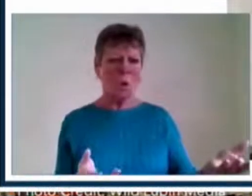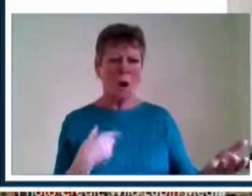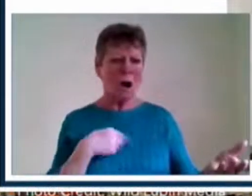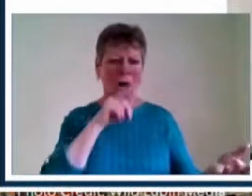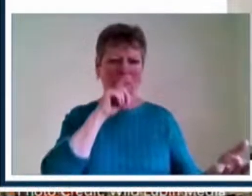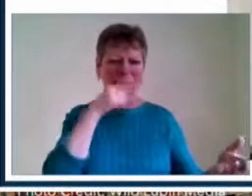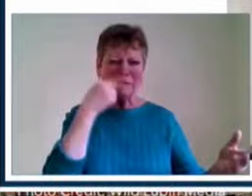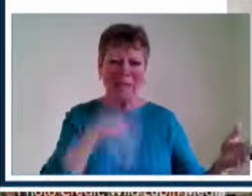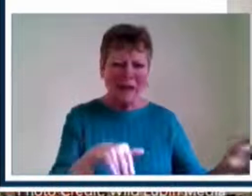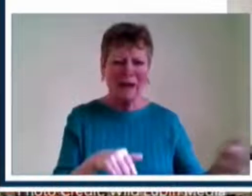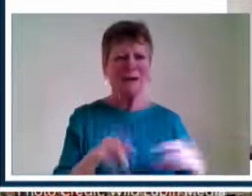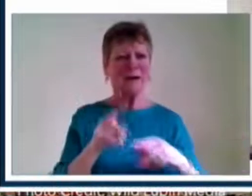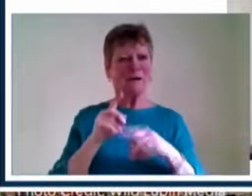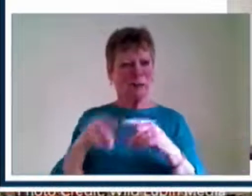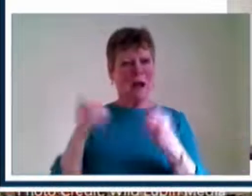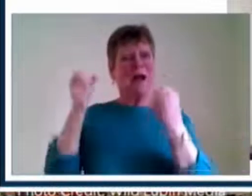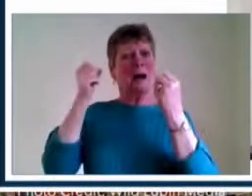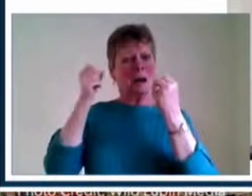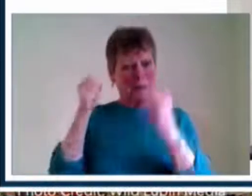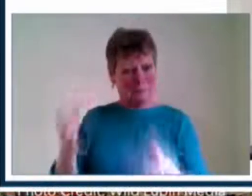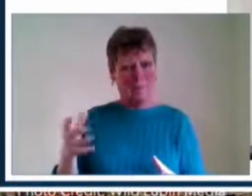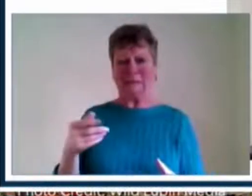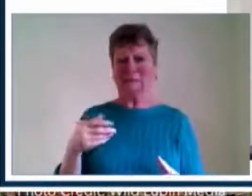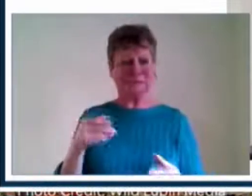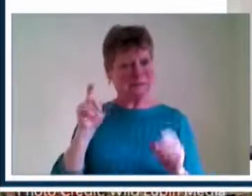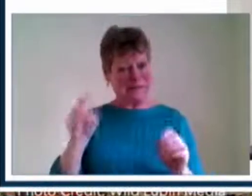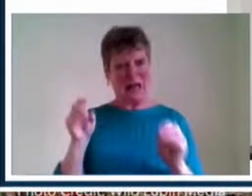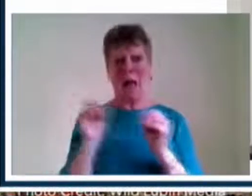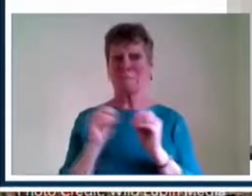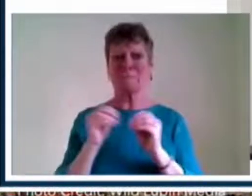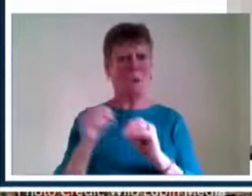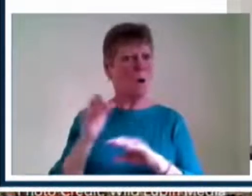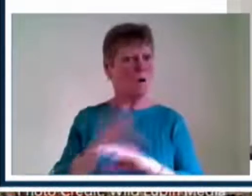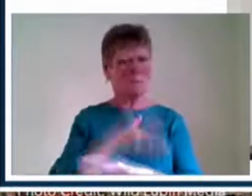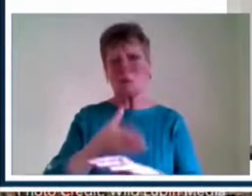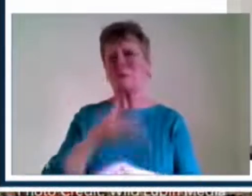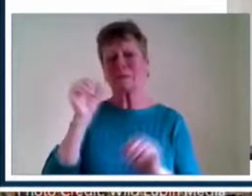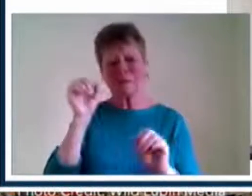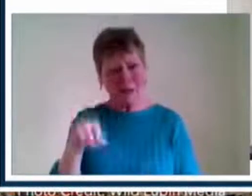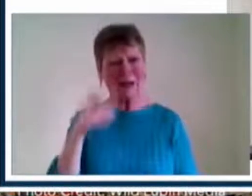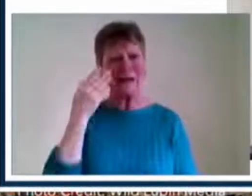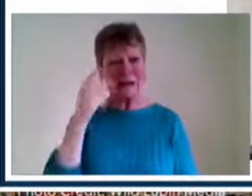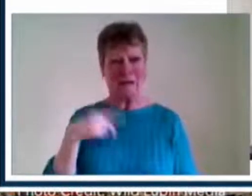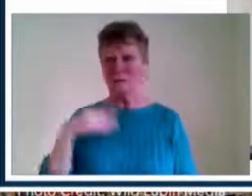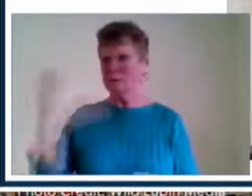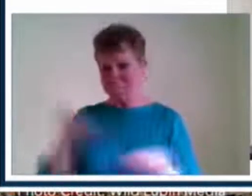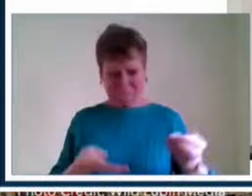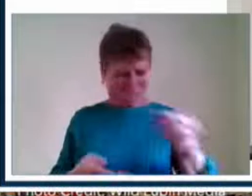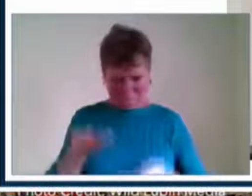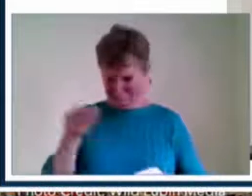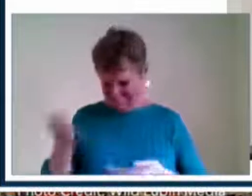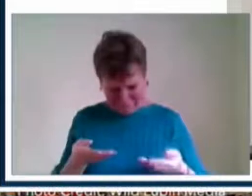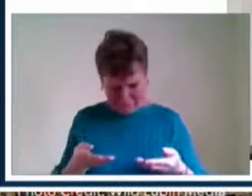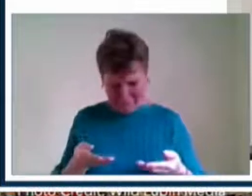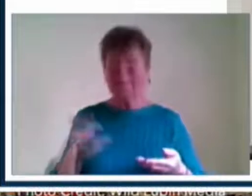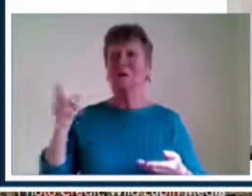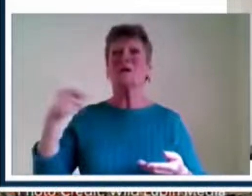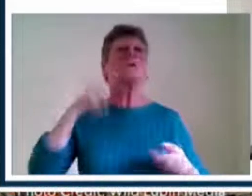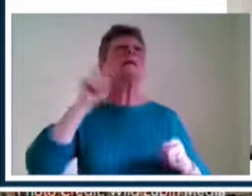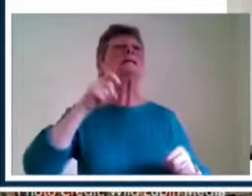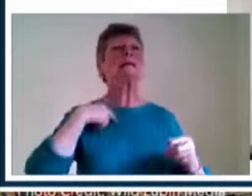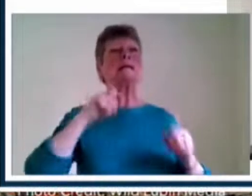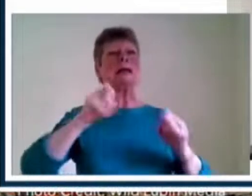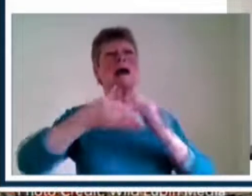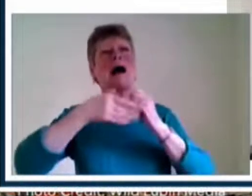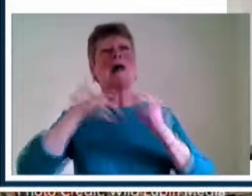of things go across my desk every single day that are looking for more. But the government can't do